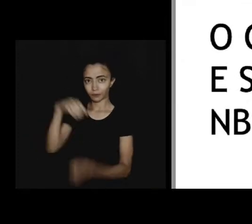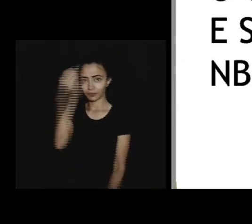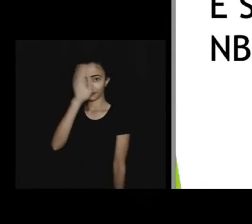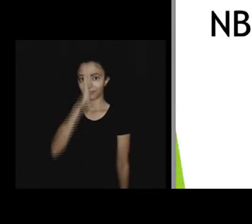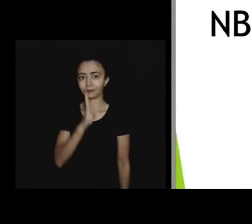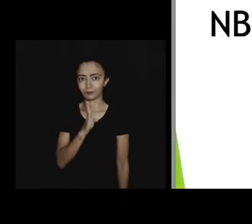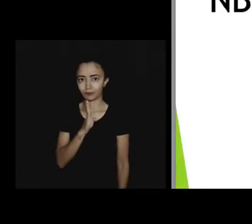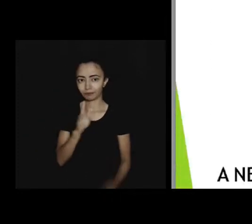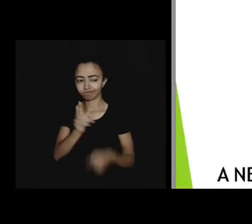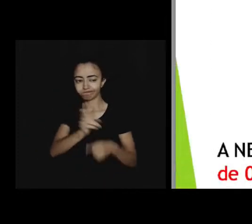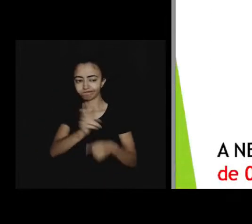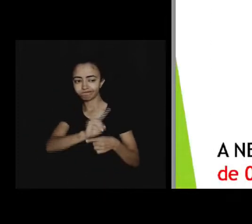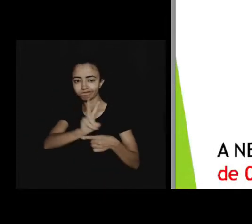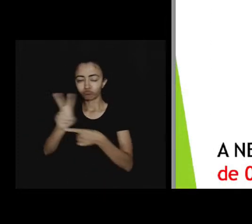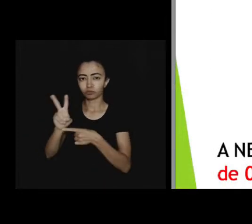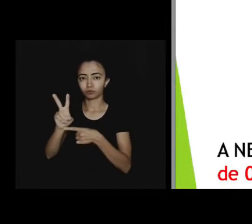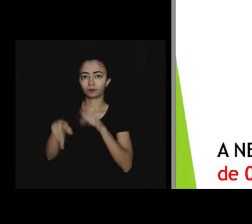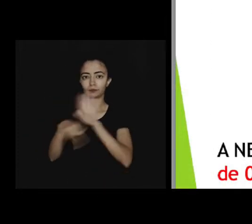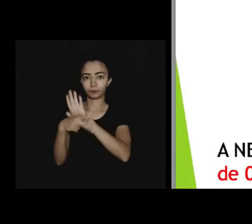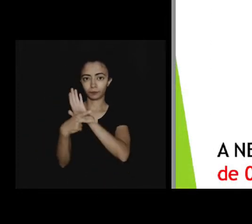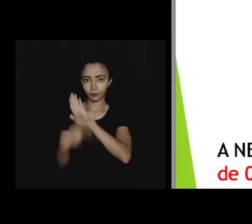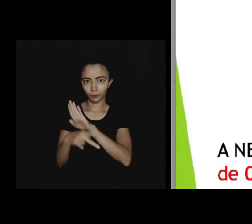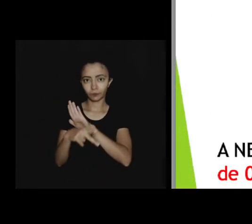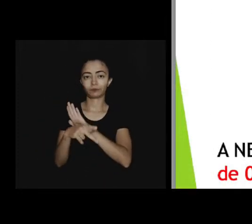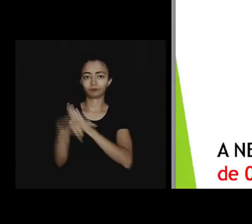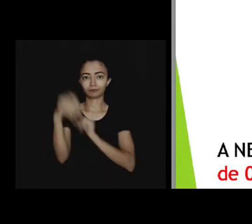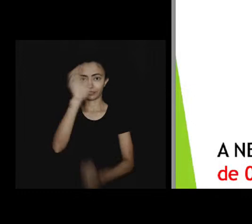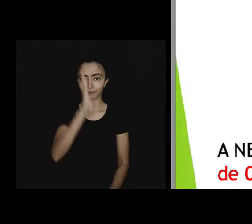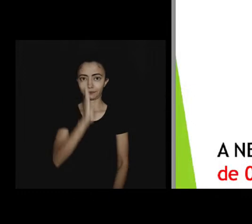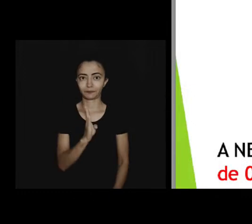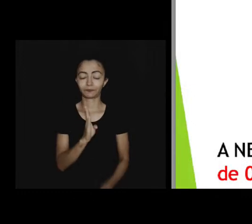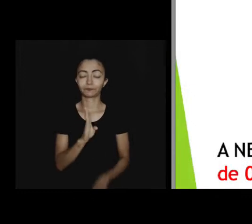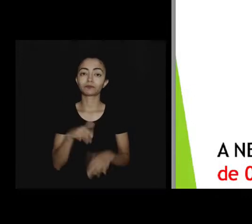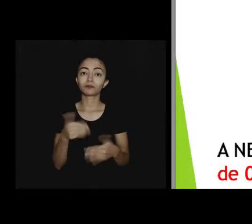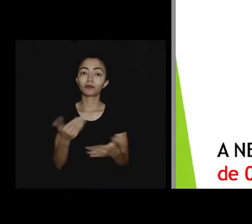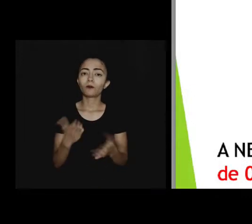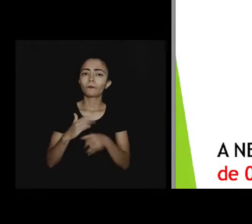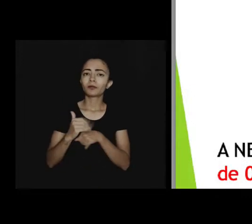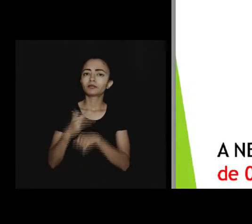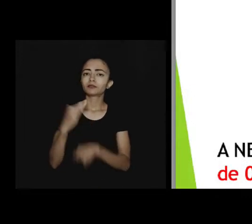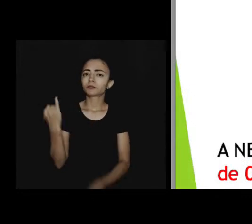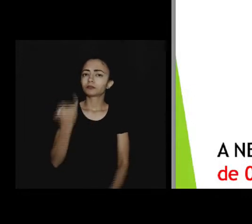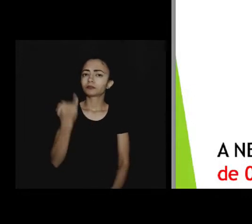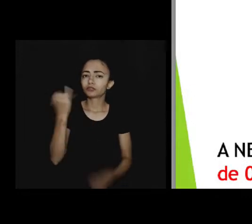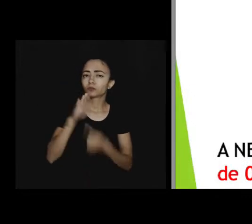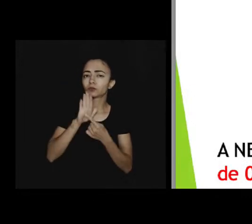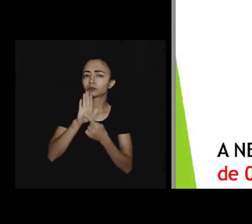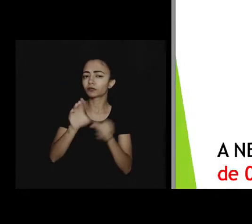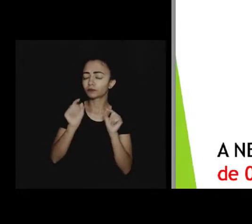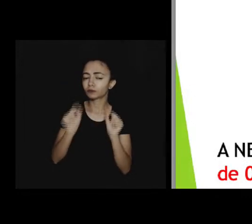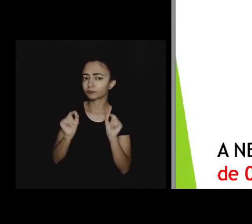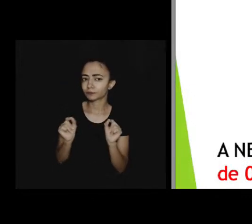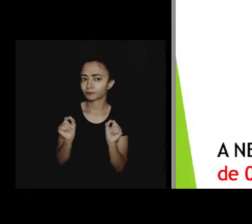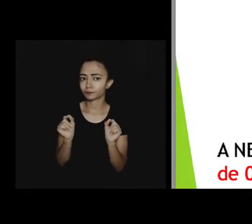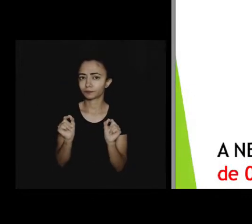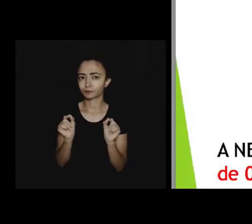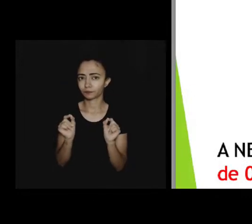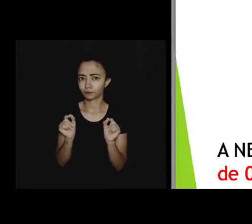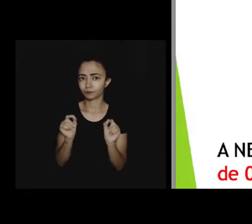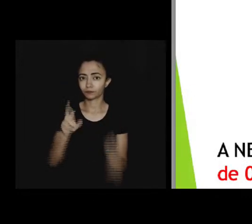It was a national monitoring. What's really important to highlight here is that,